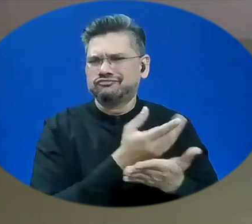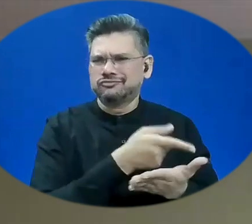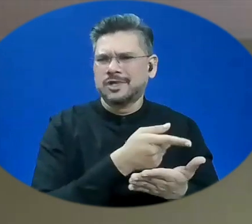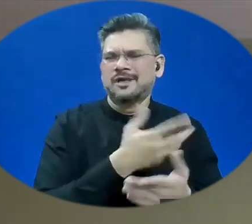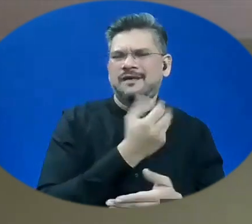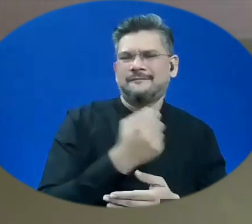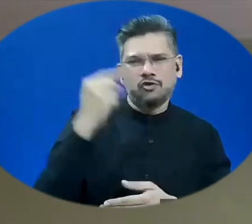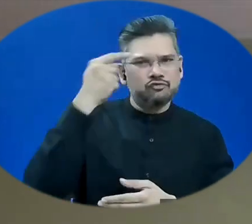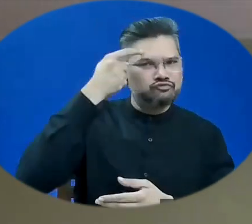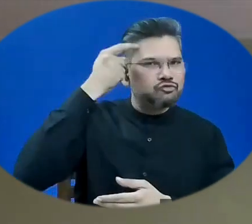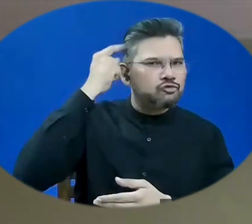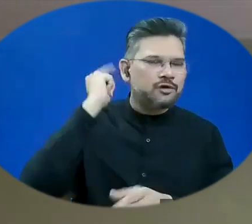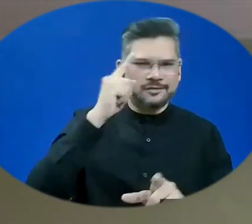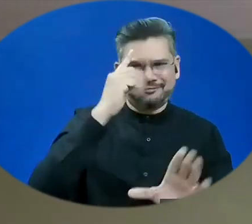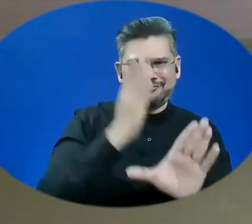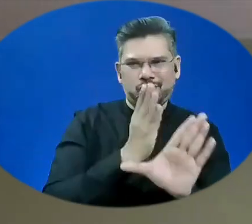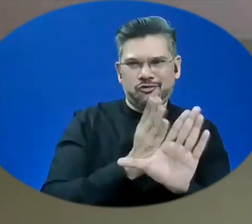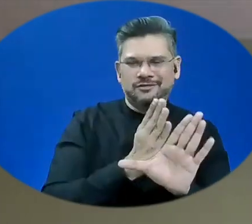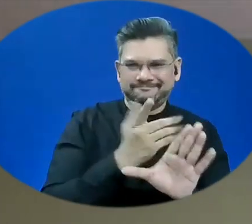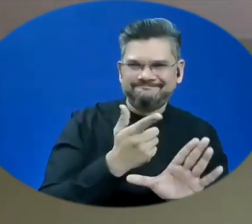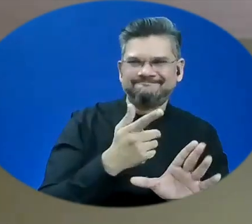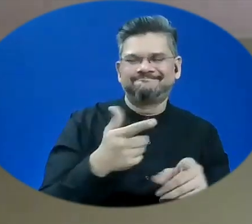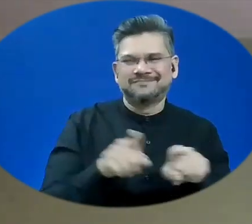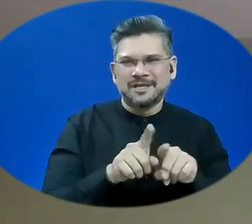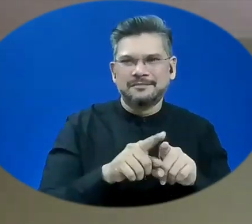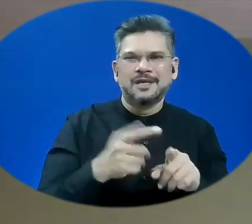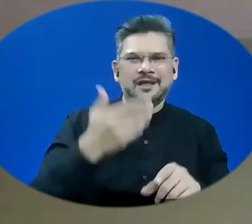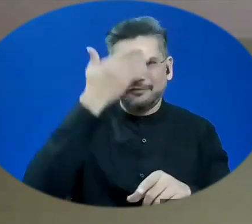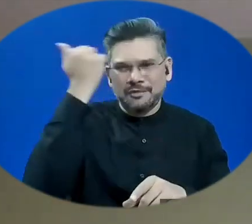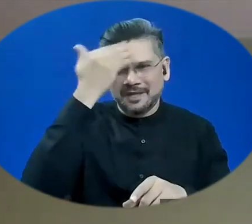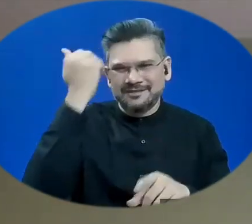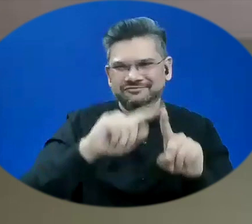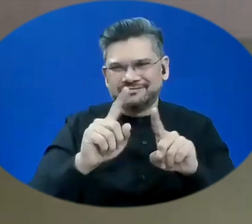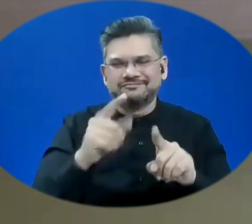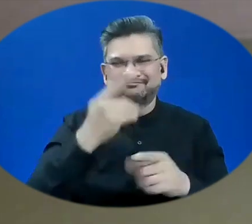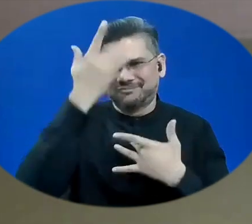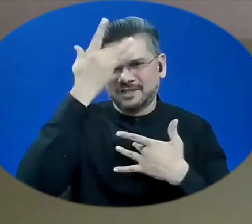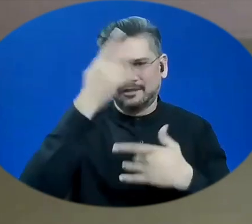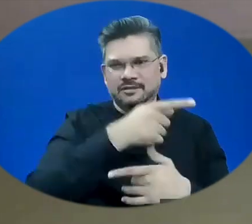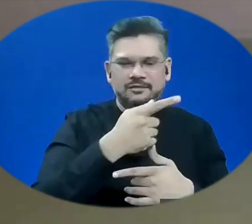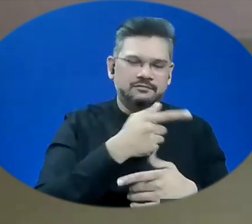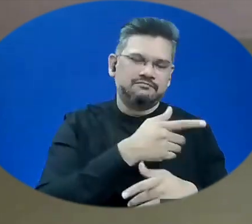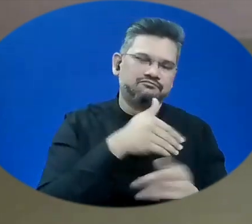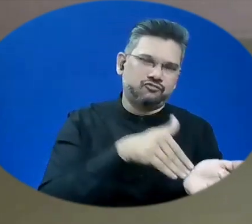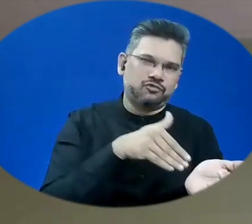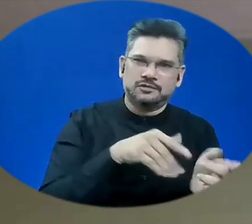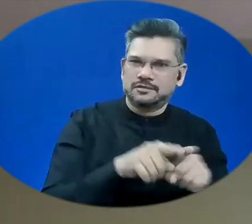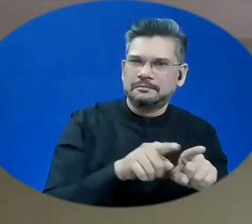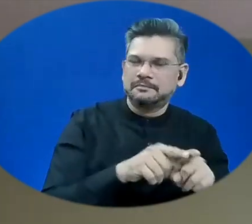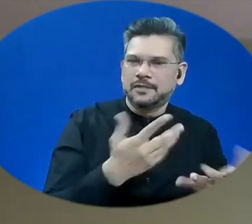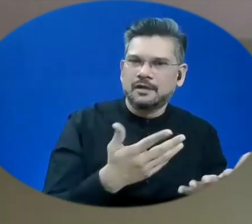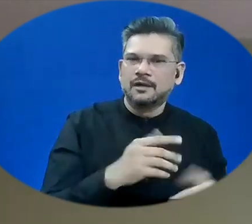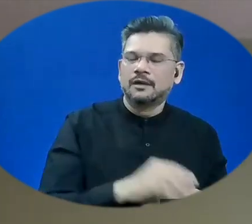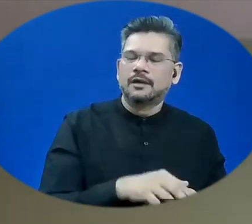dementia. And when following her participation, and actually in the video, the Walk the Talk